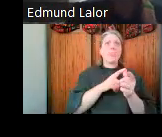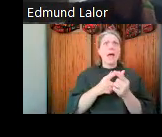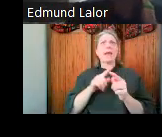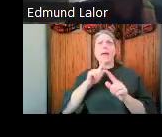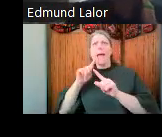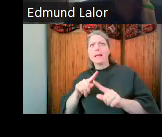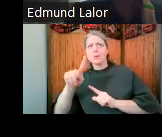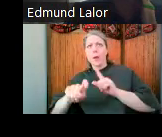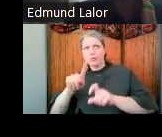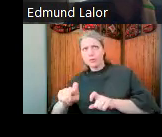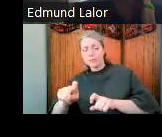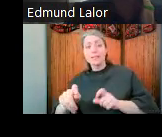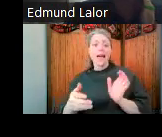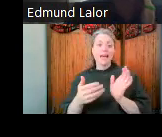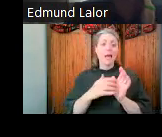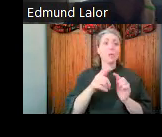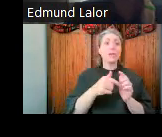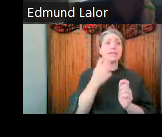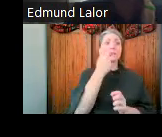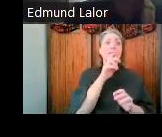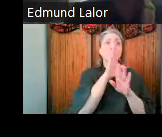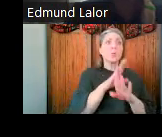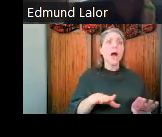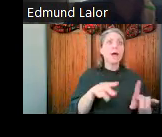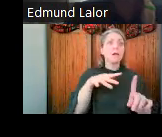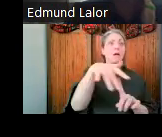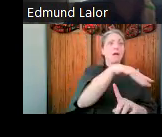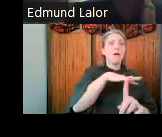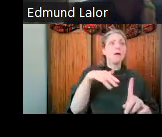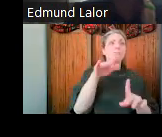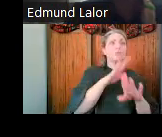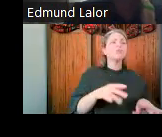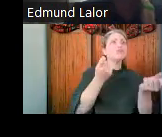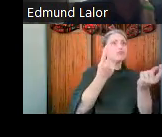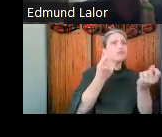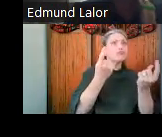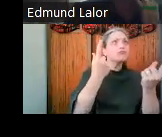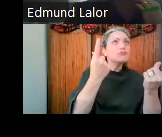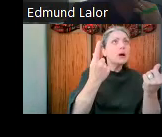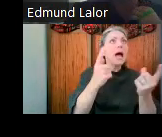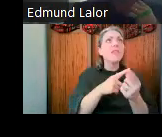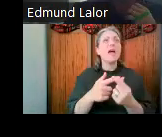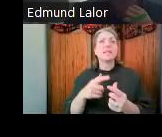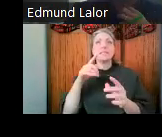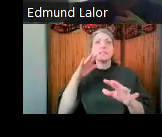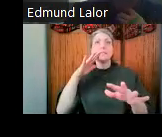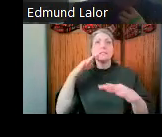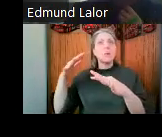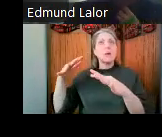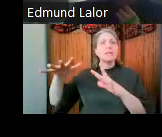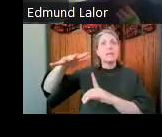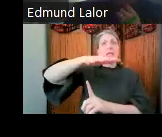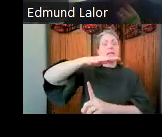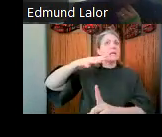understanding. And again, when the speech is quiet or just in a small amount of noise, they can understand quite a lot of it. And as soon as the speech gets very noisy, they start